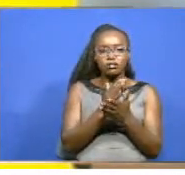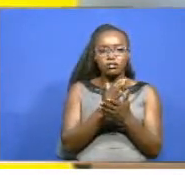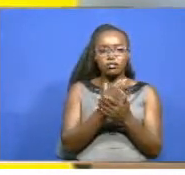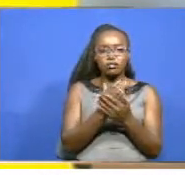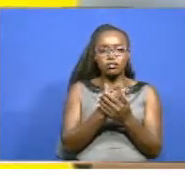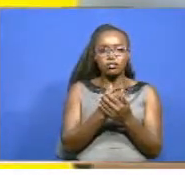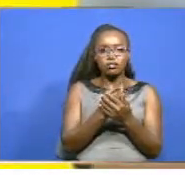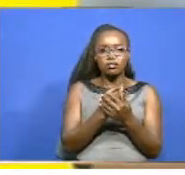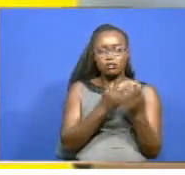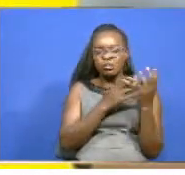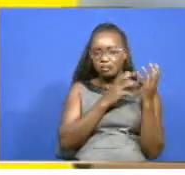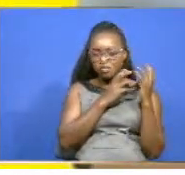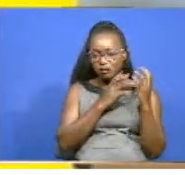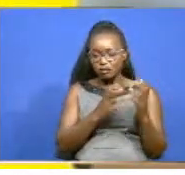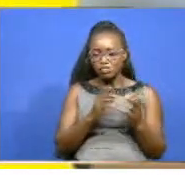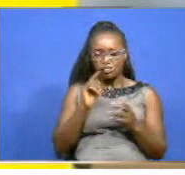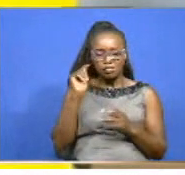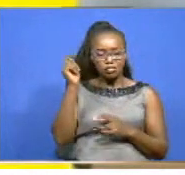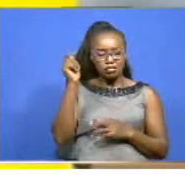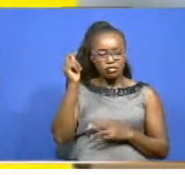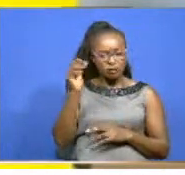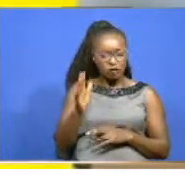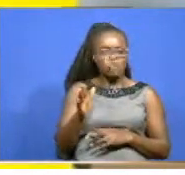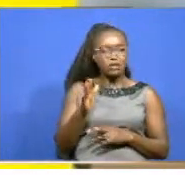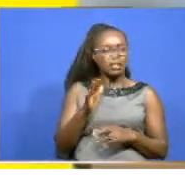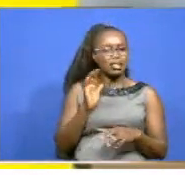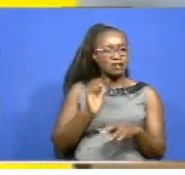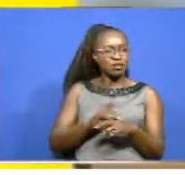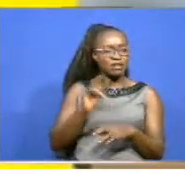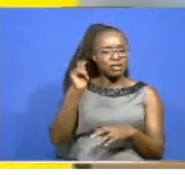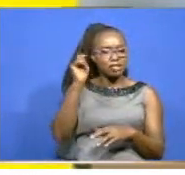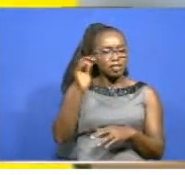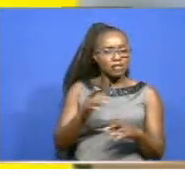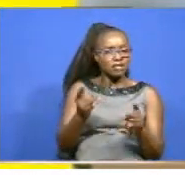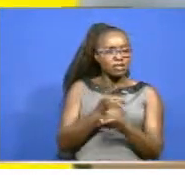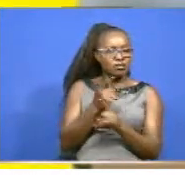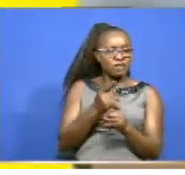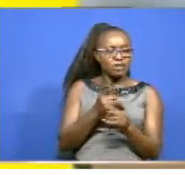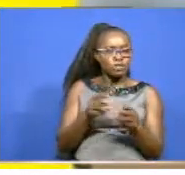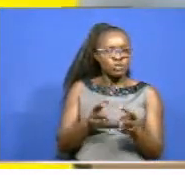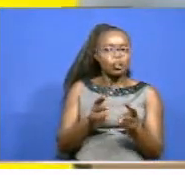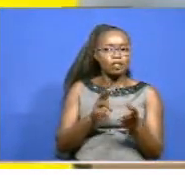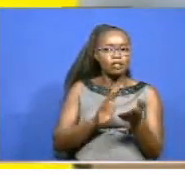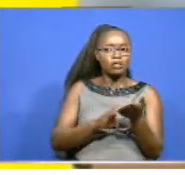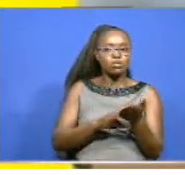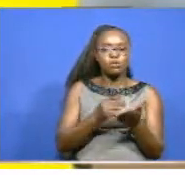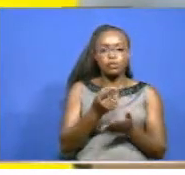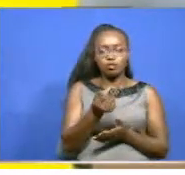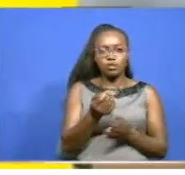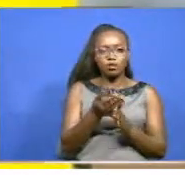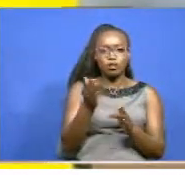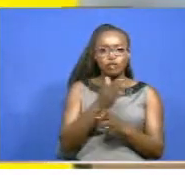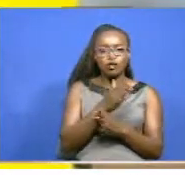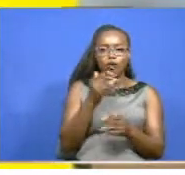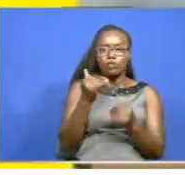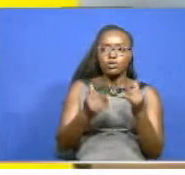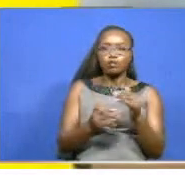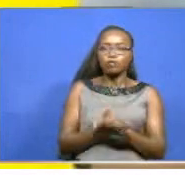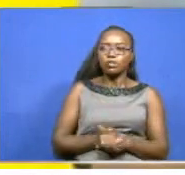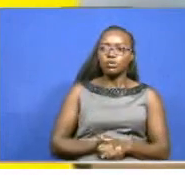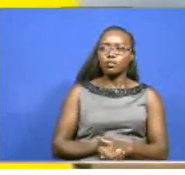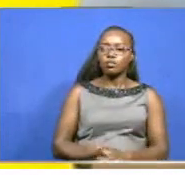posing a burden to Kenyans and affecting Kenyans in different ways. Probably you can comment on that a little bit before we bring this conversation to a